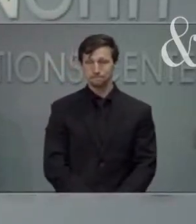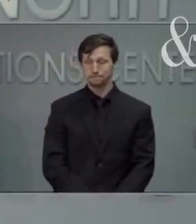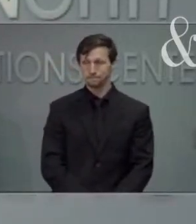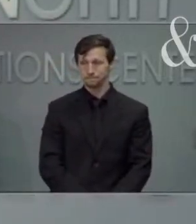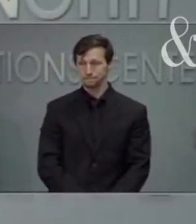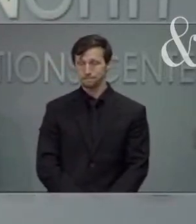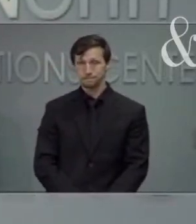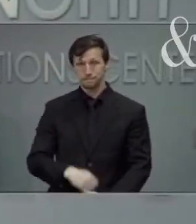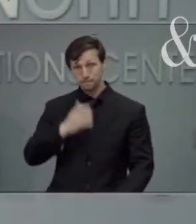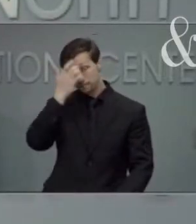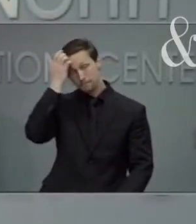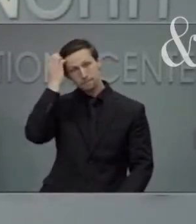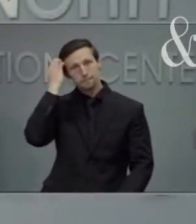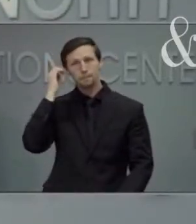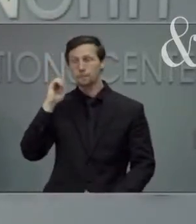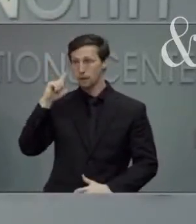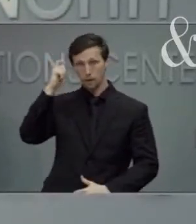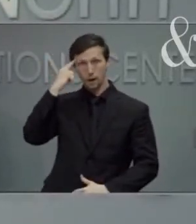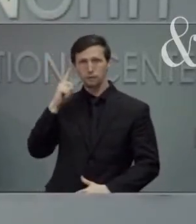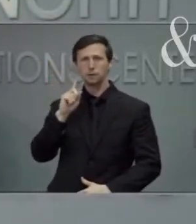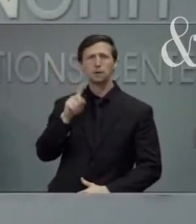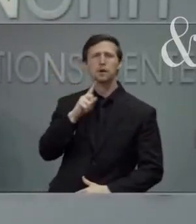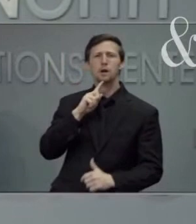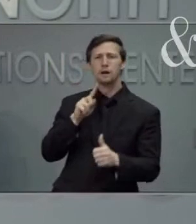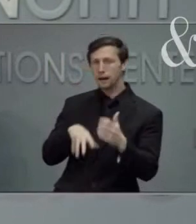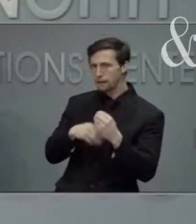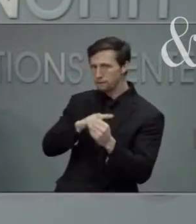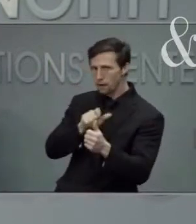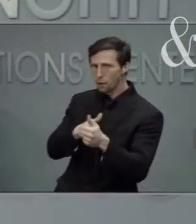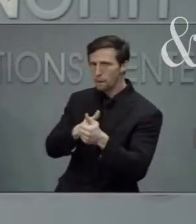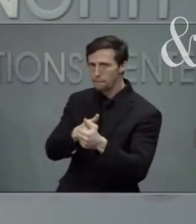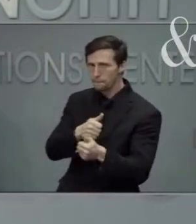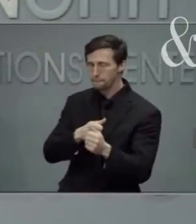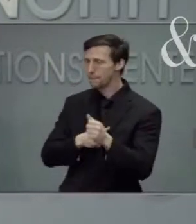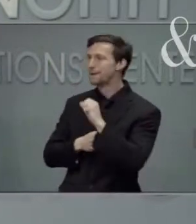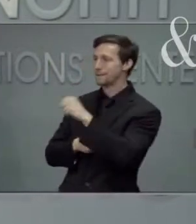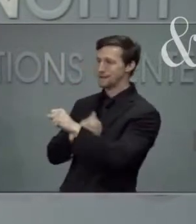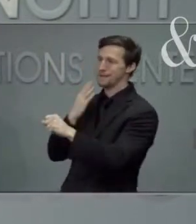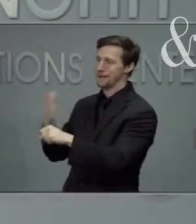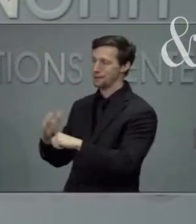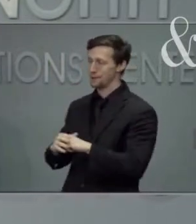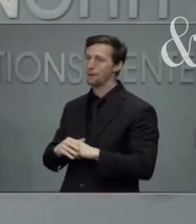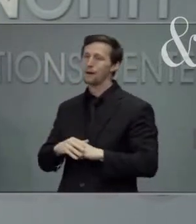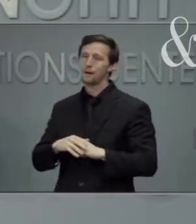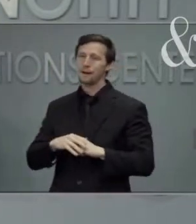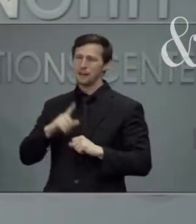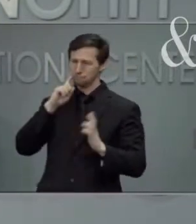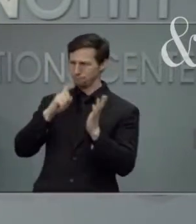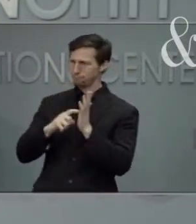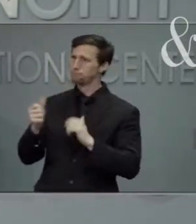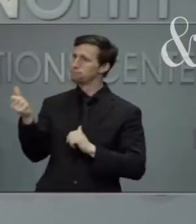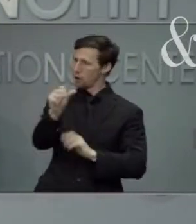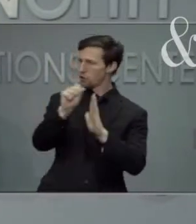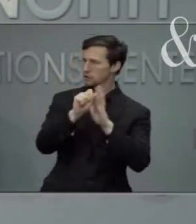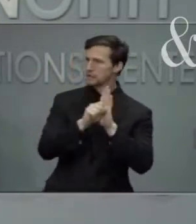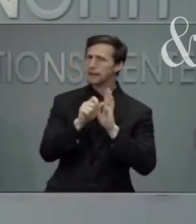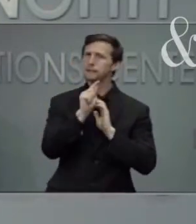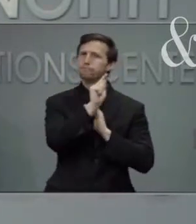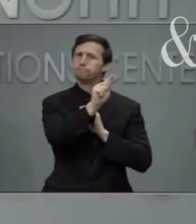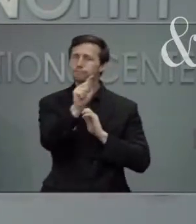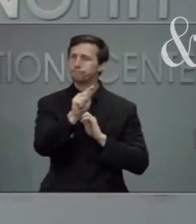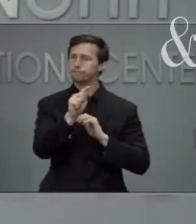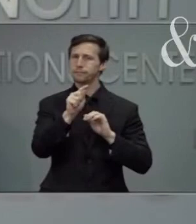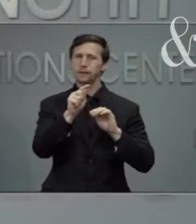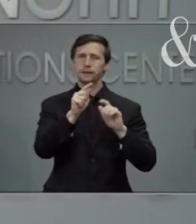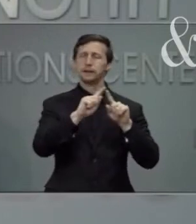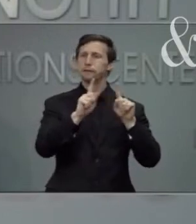And there was a follow-up? Yes, thank you. I've seen in other states where organizations, you mentioned community partners